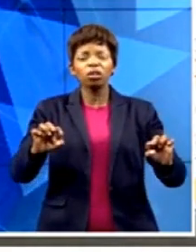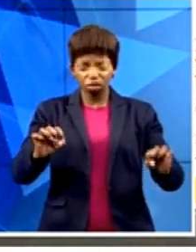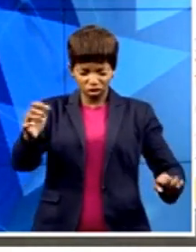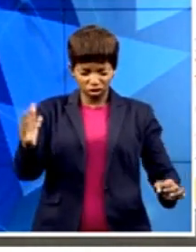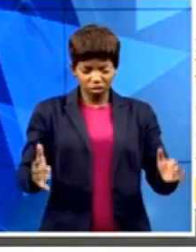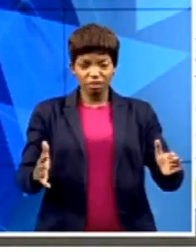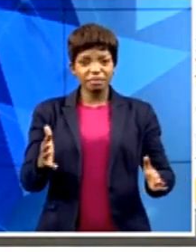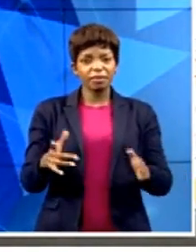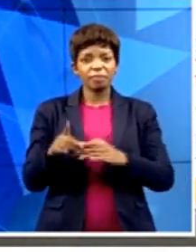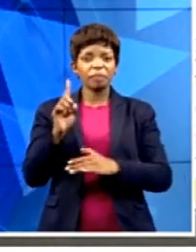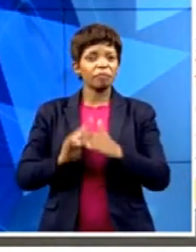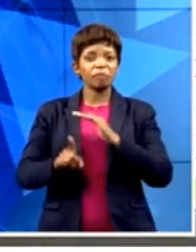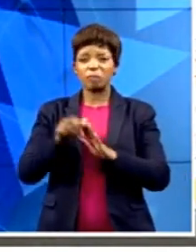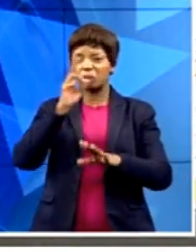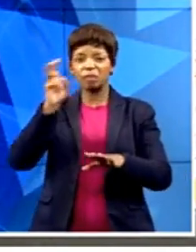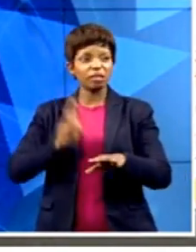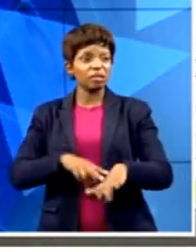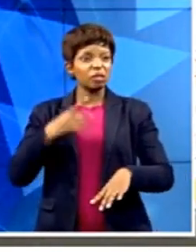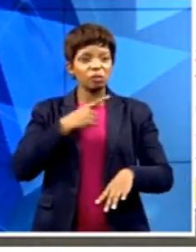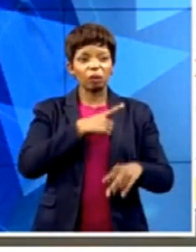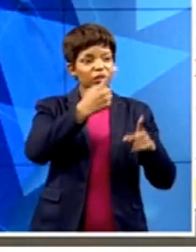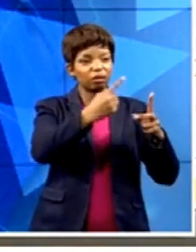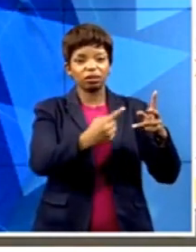steps, I think it's putting people at ease. Yeah,